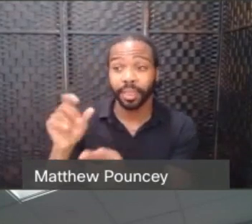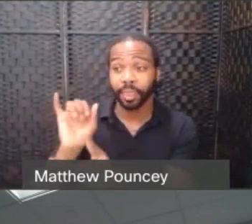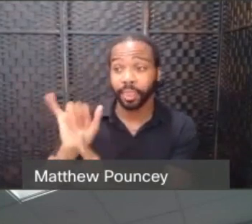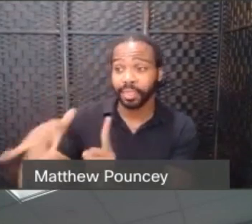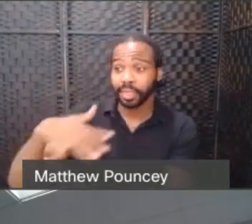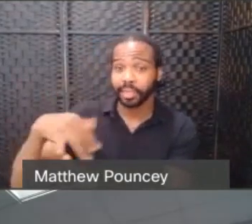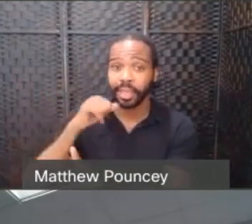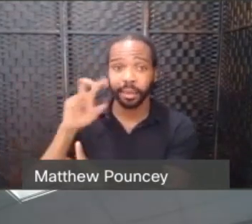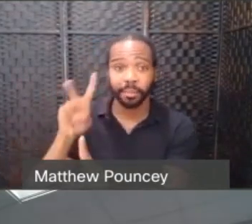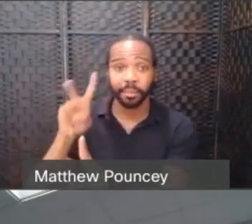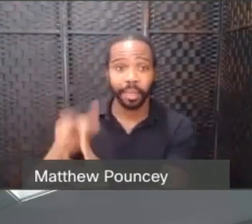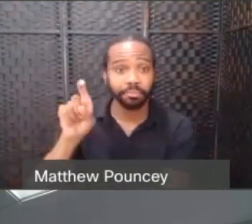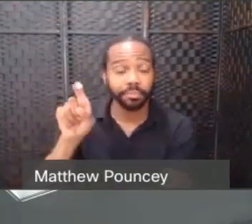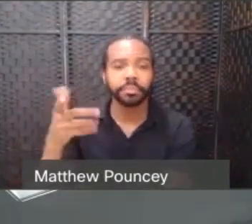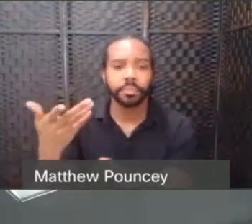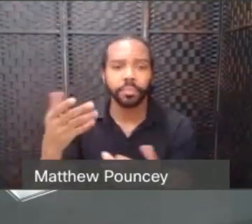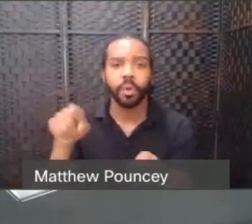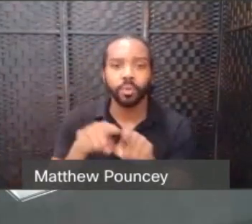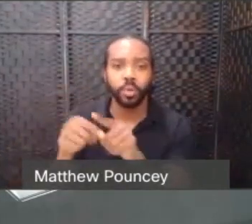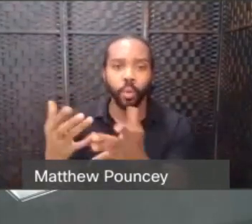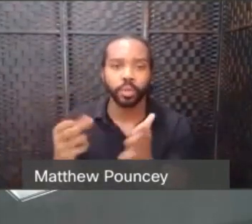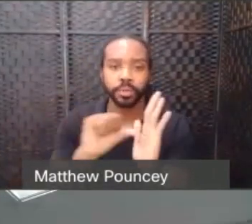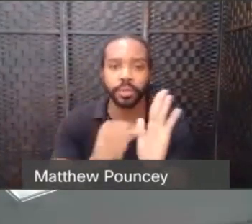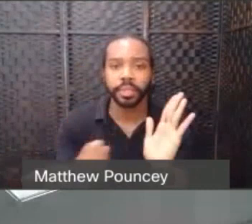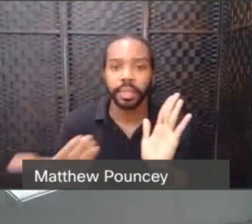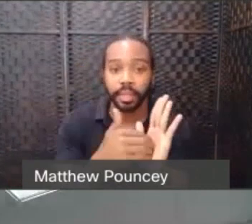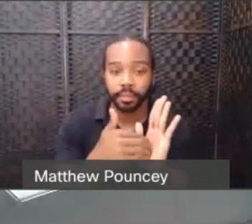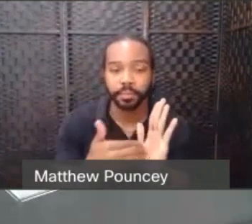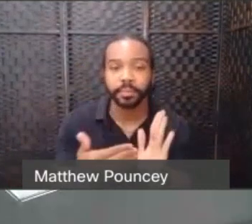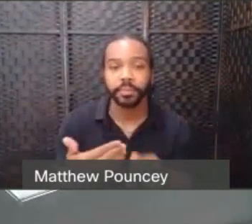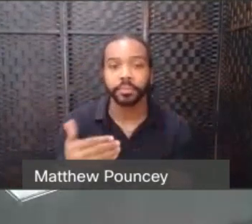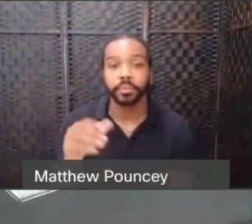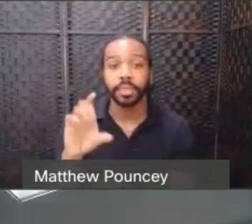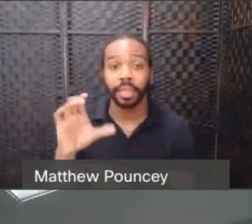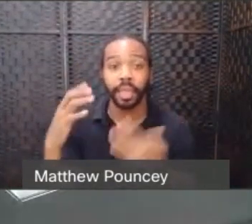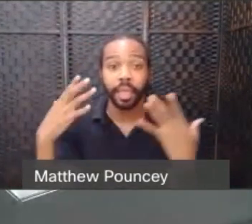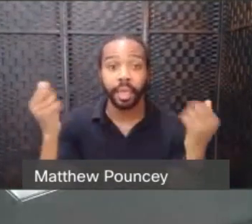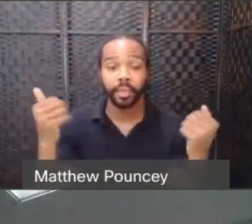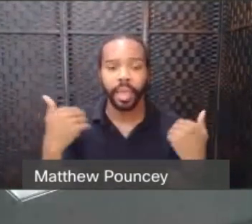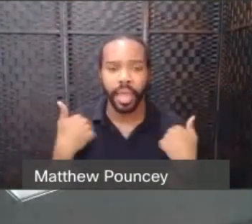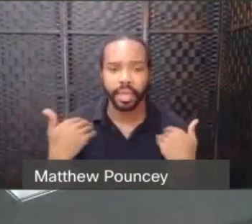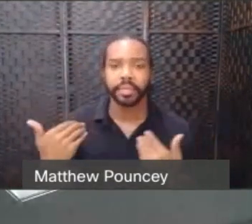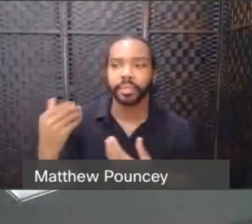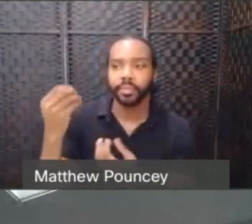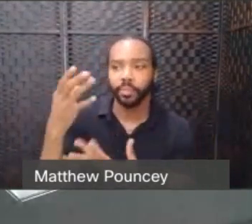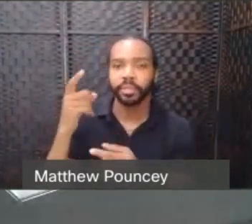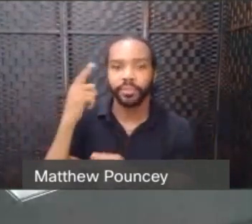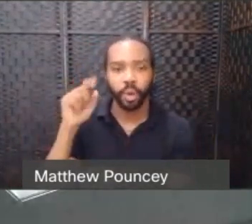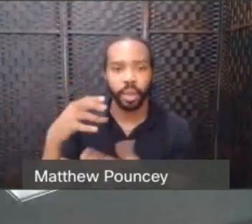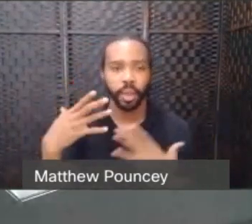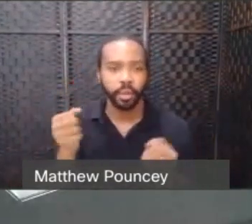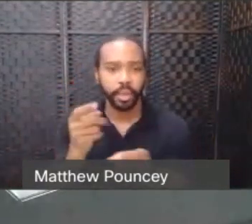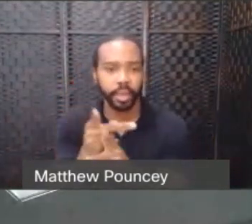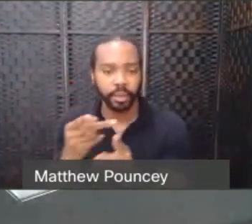that, we also want to reemphasize that that DC Health has guidance for healthcare settings, including home health